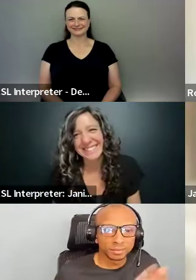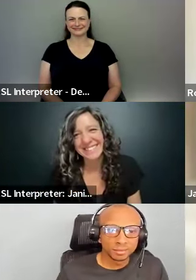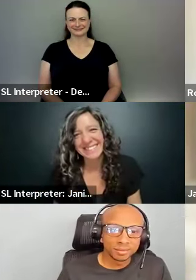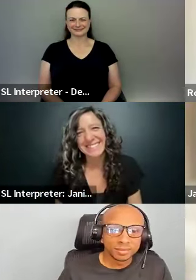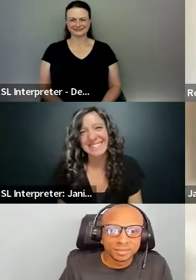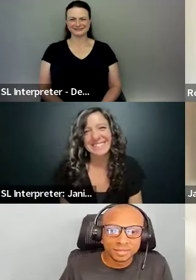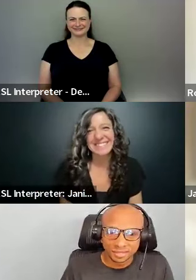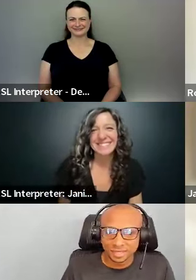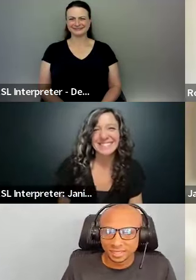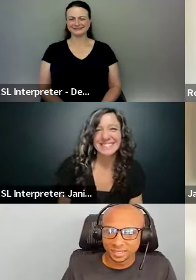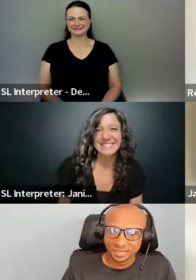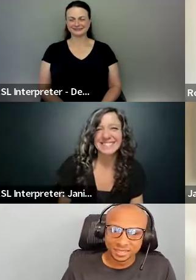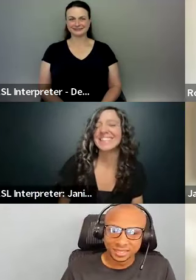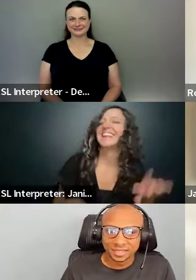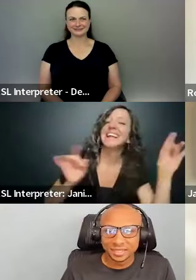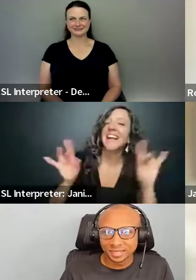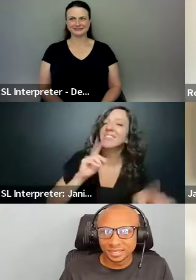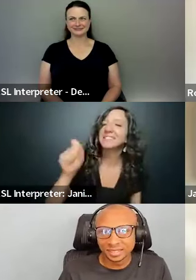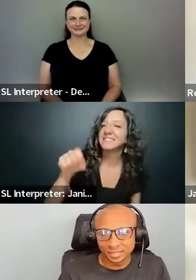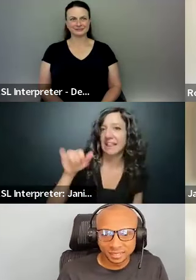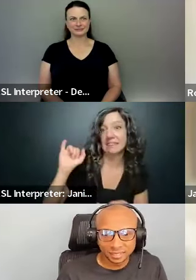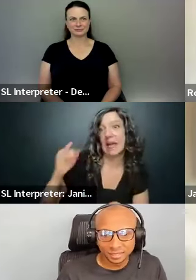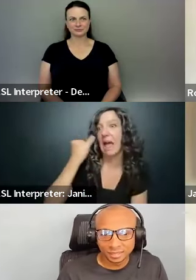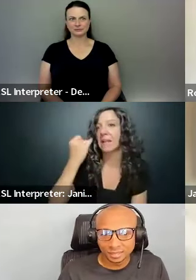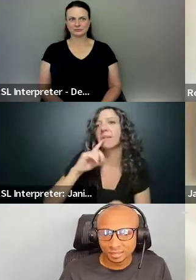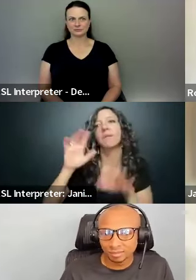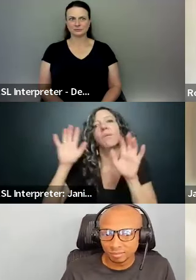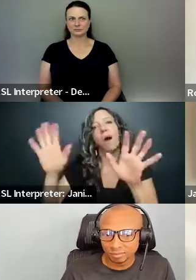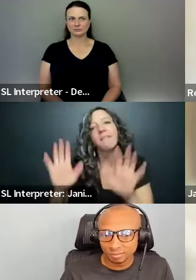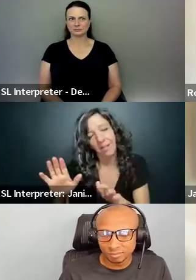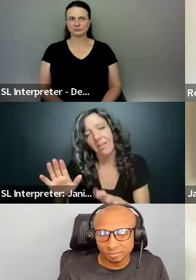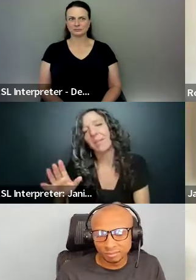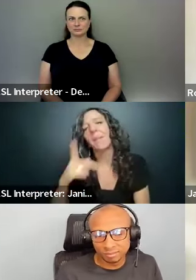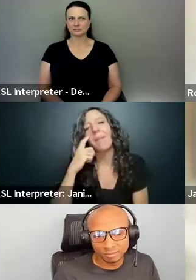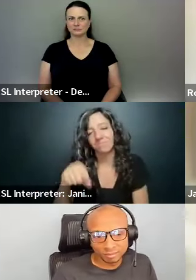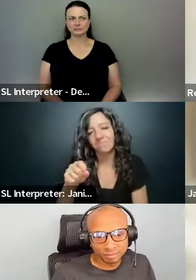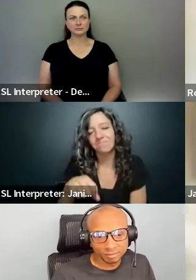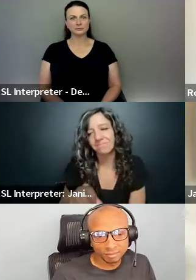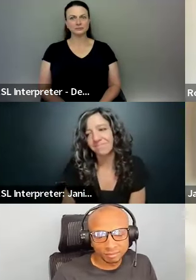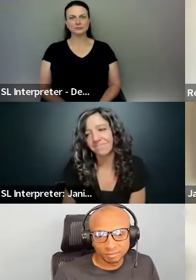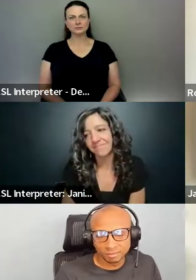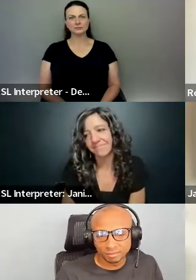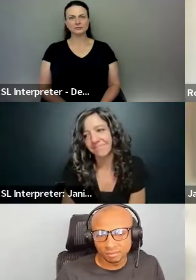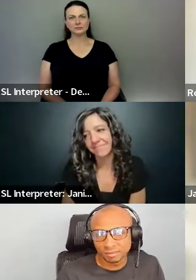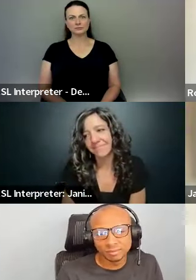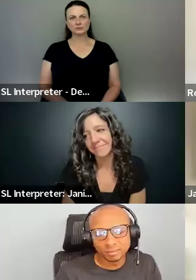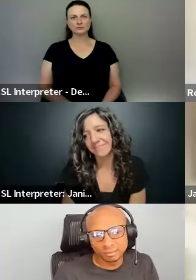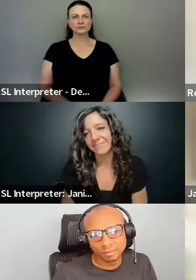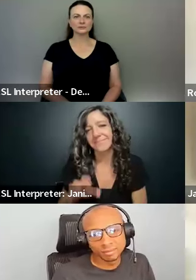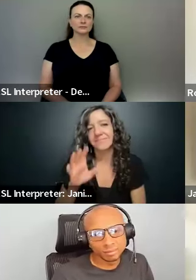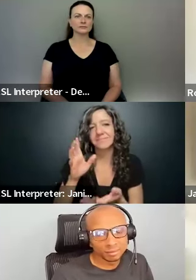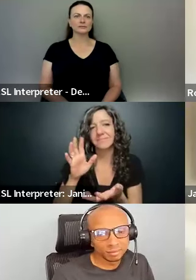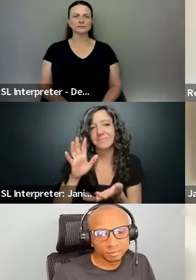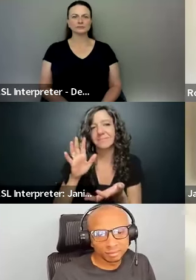Thank yeah, you. That was a great idea, because it's like, it's true. The document,